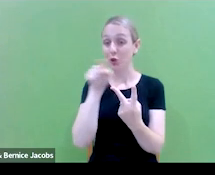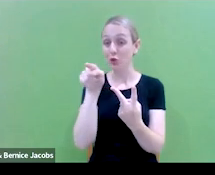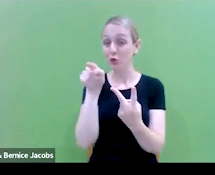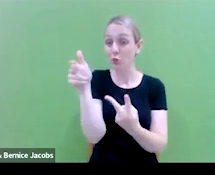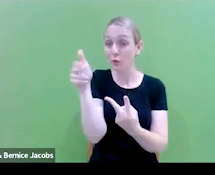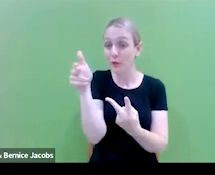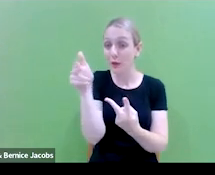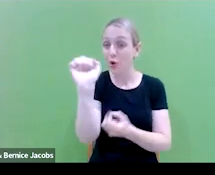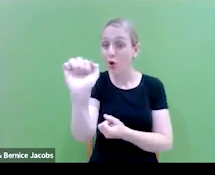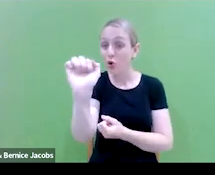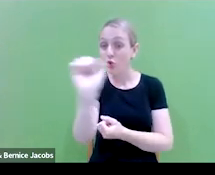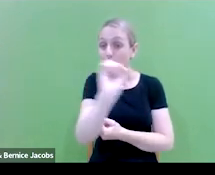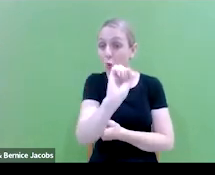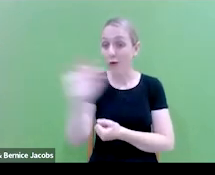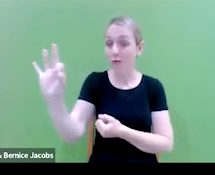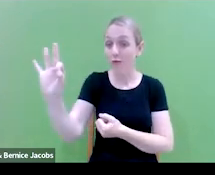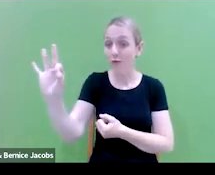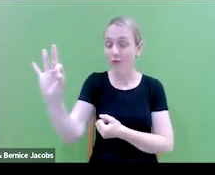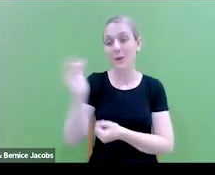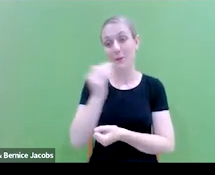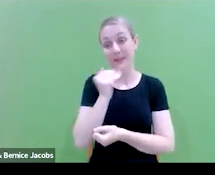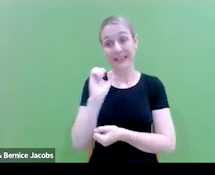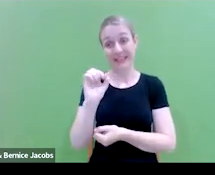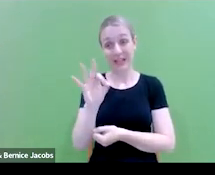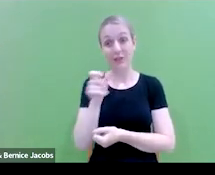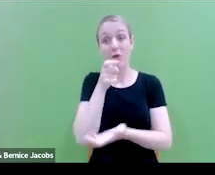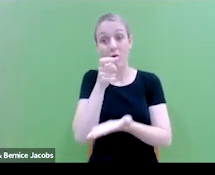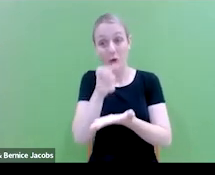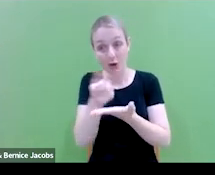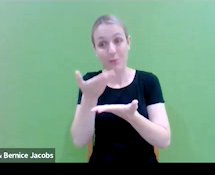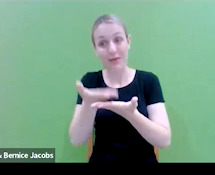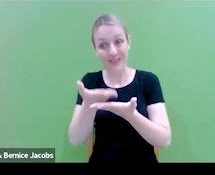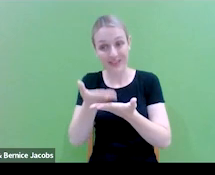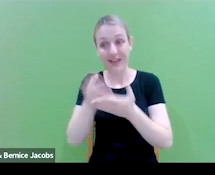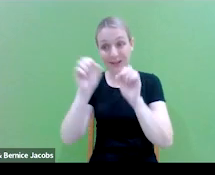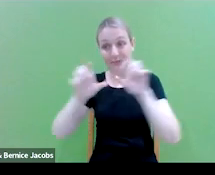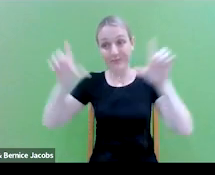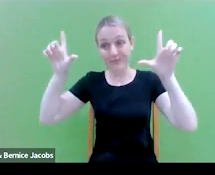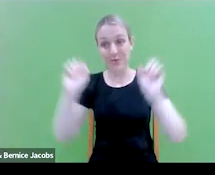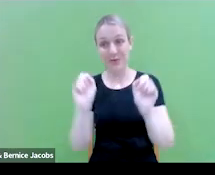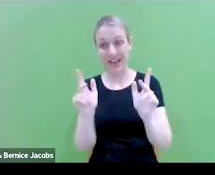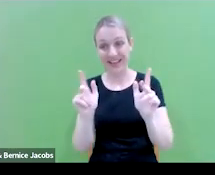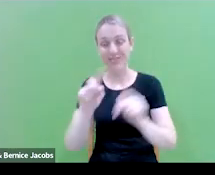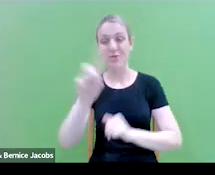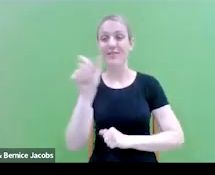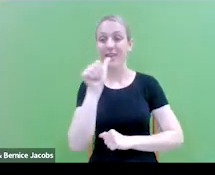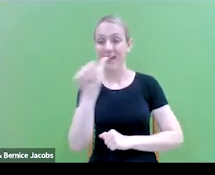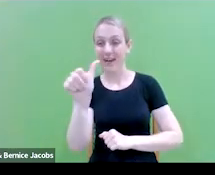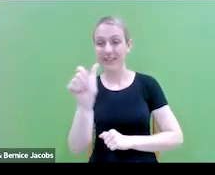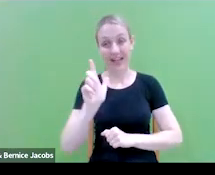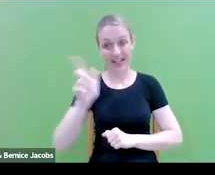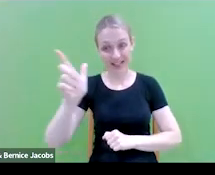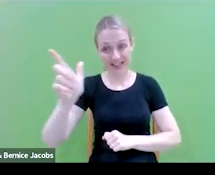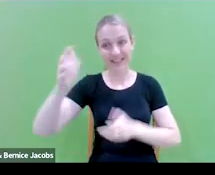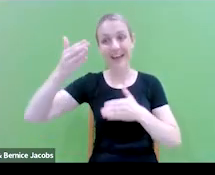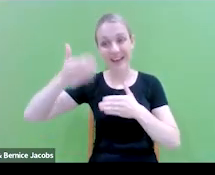unless you'd like to speak. We will have a Q&A at the end of the session. So if you are comfortable, then you can